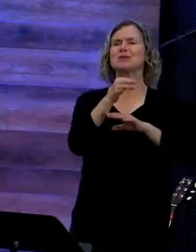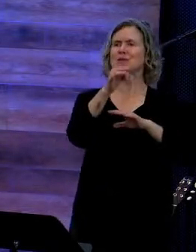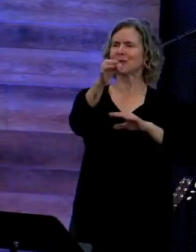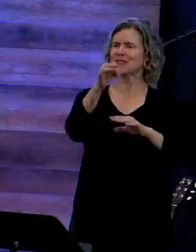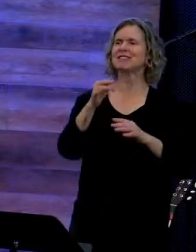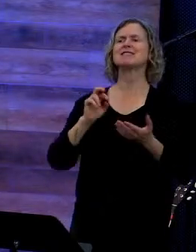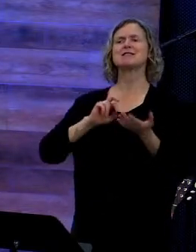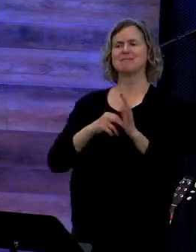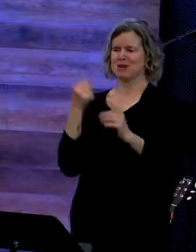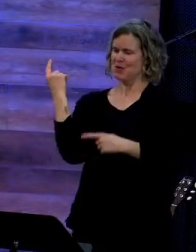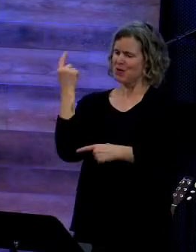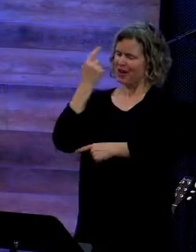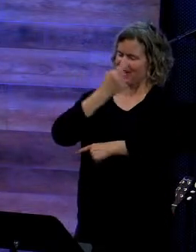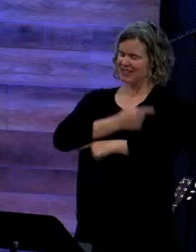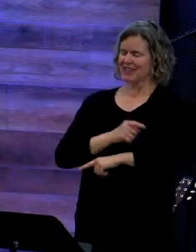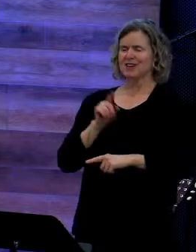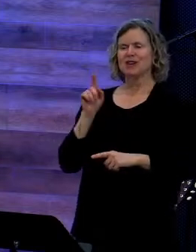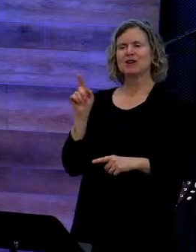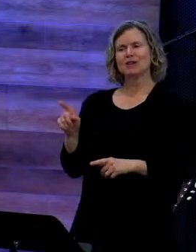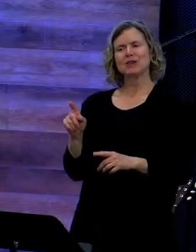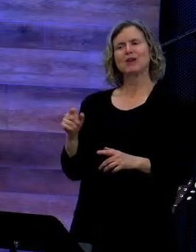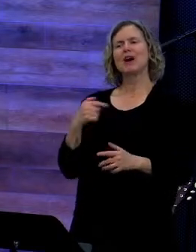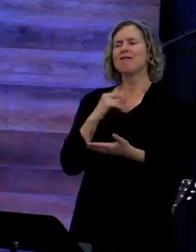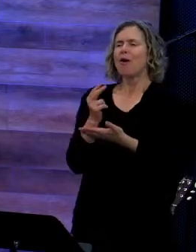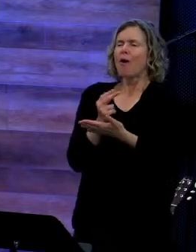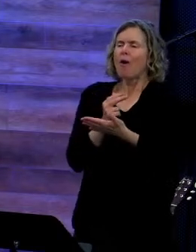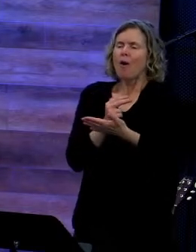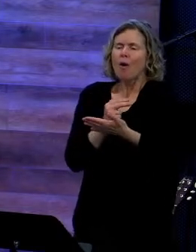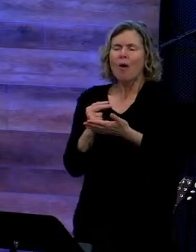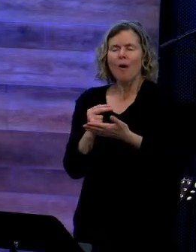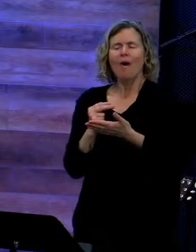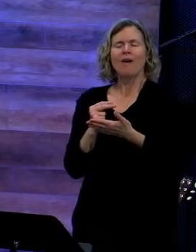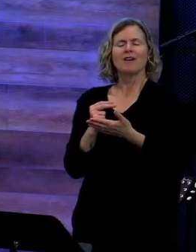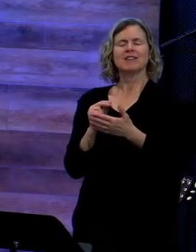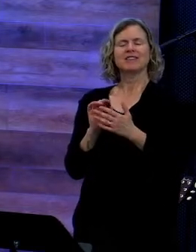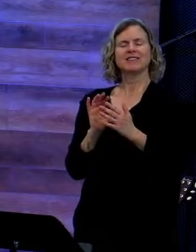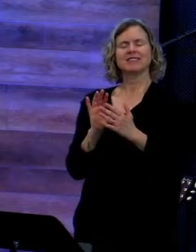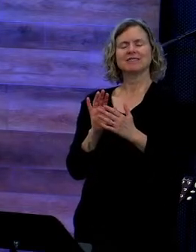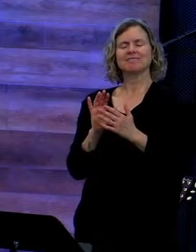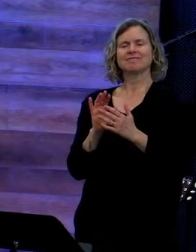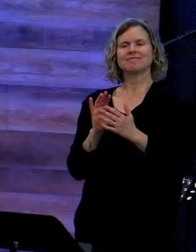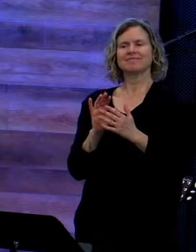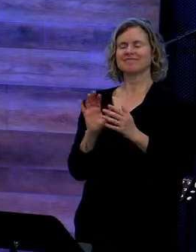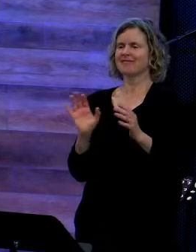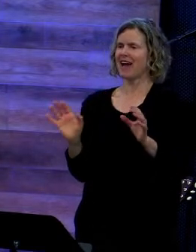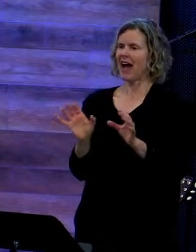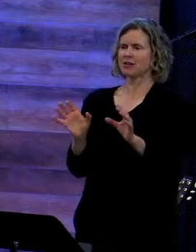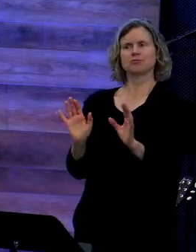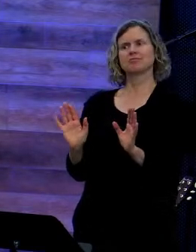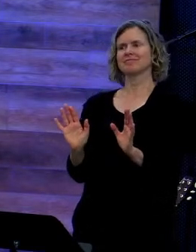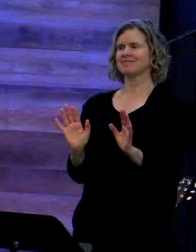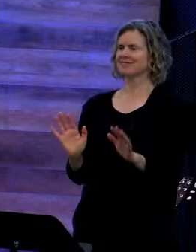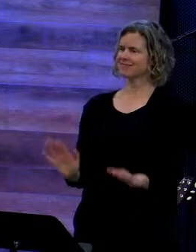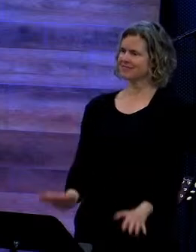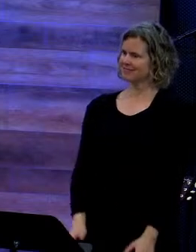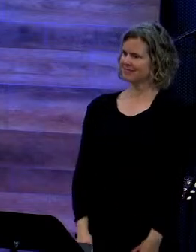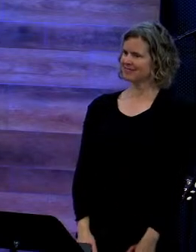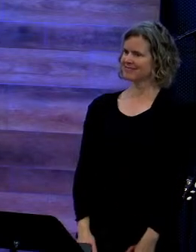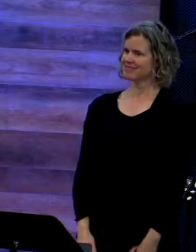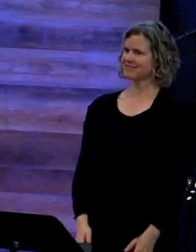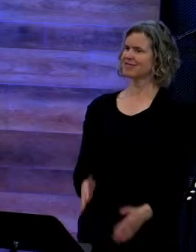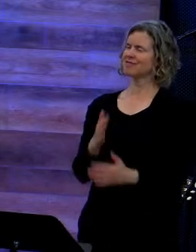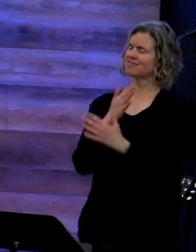holy inaction and consecrated leisure. So think about this. The Sabbath was made for you. Have you ever thought about